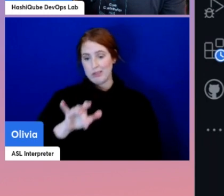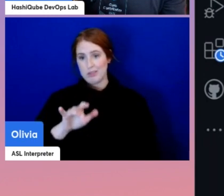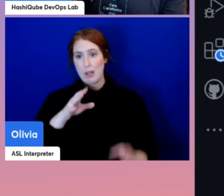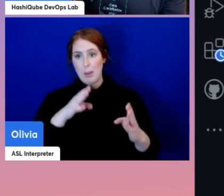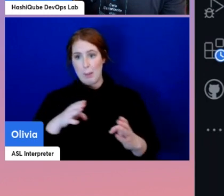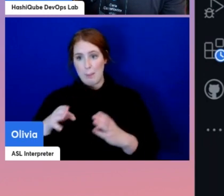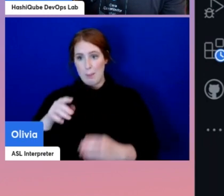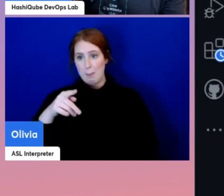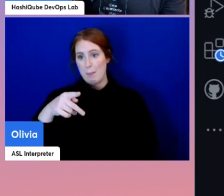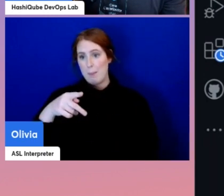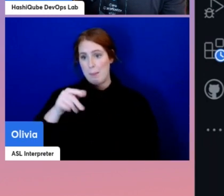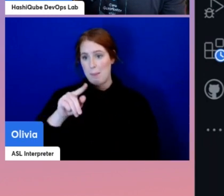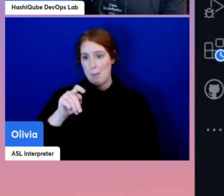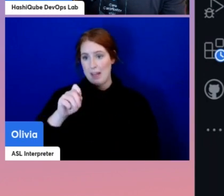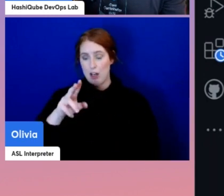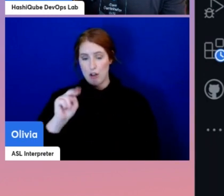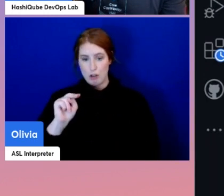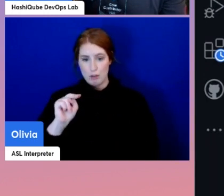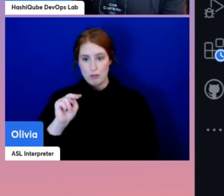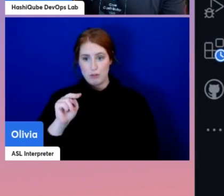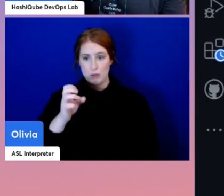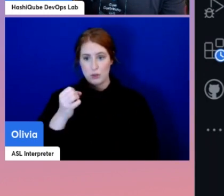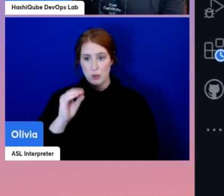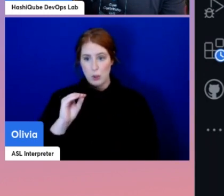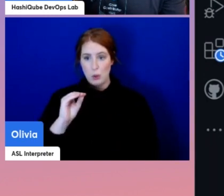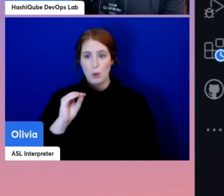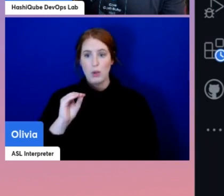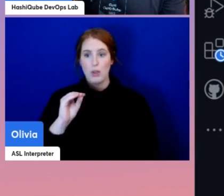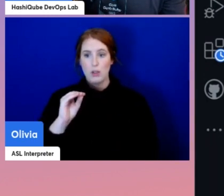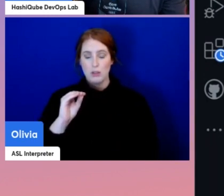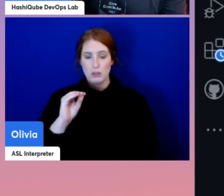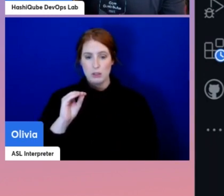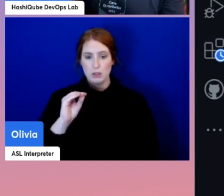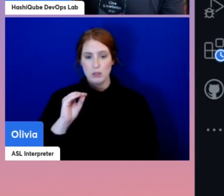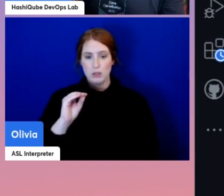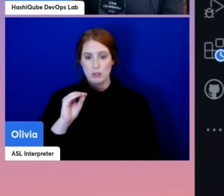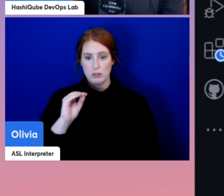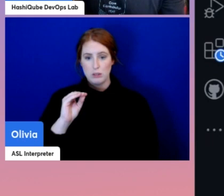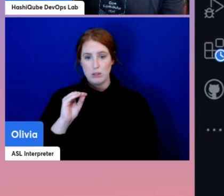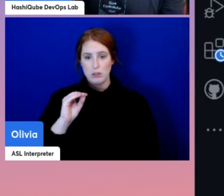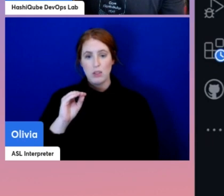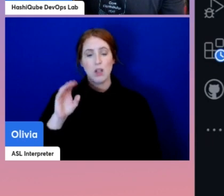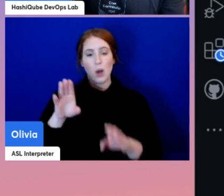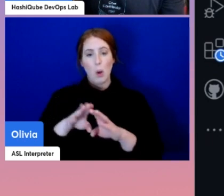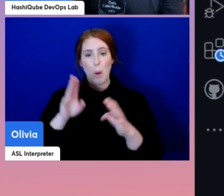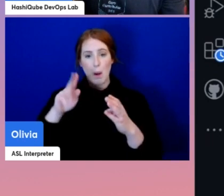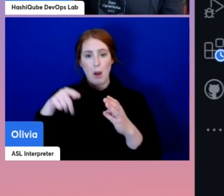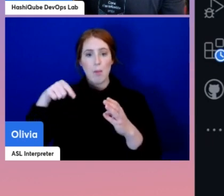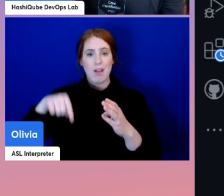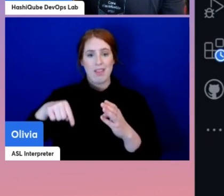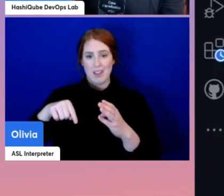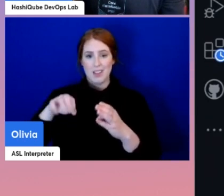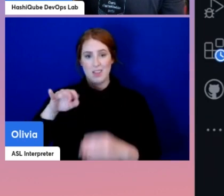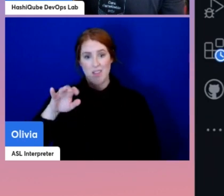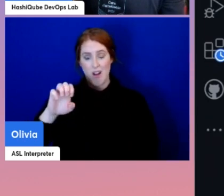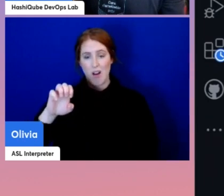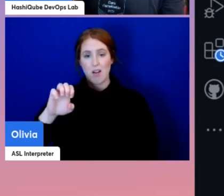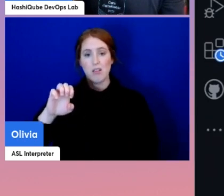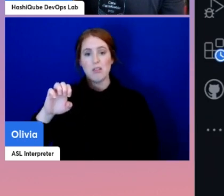or let's go modules, and we have an AWS debug. We open up this main file,